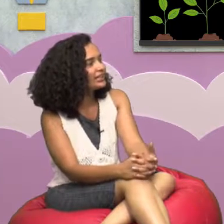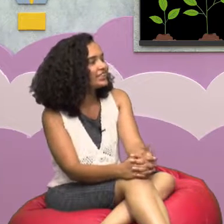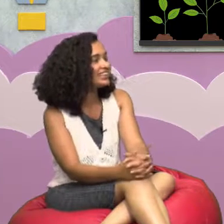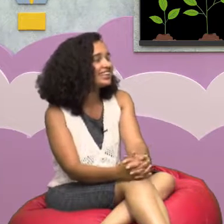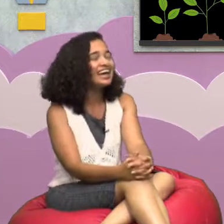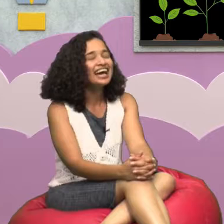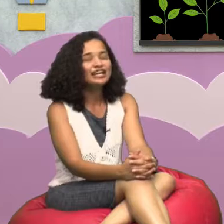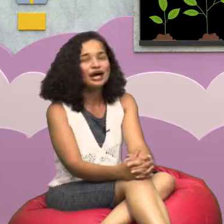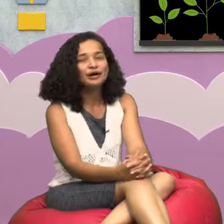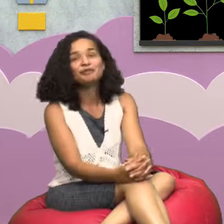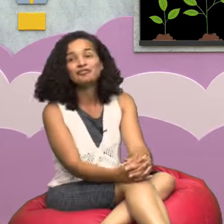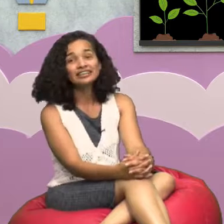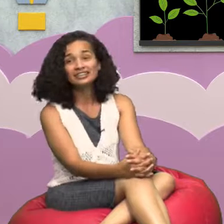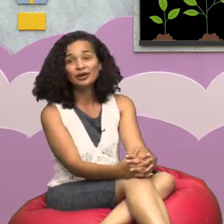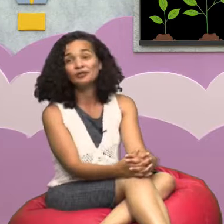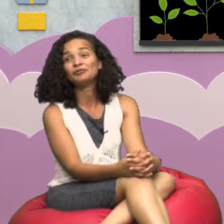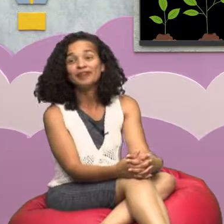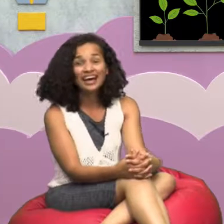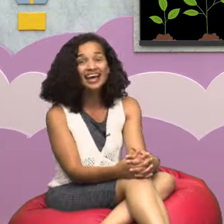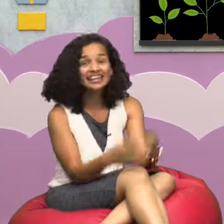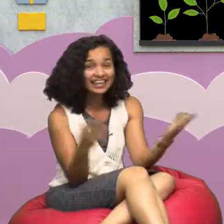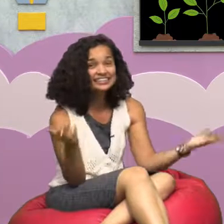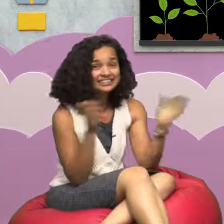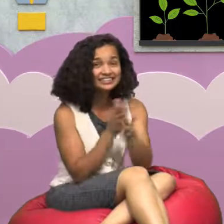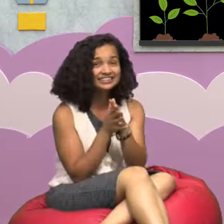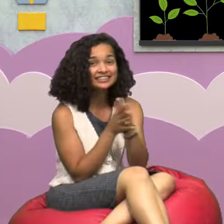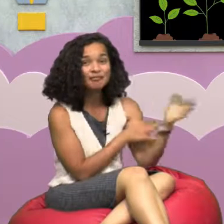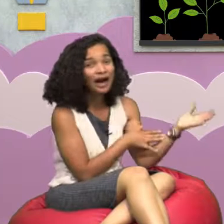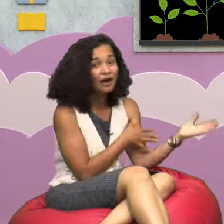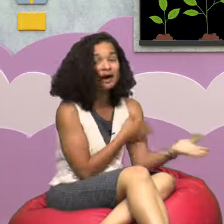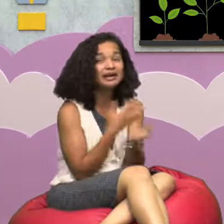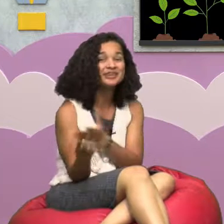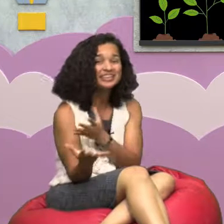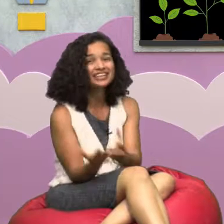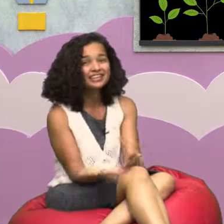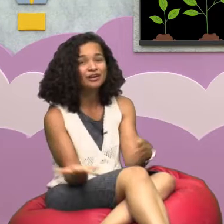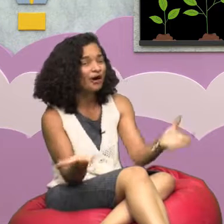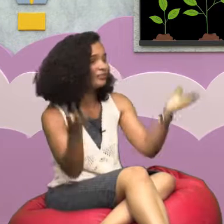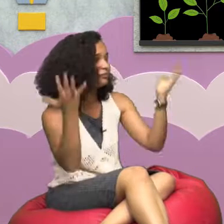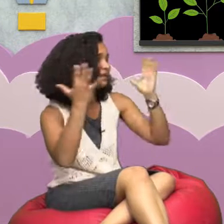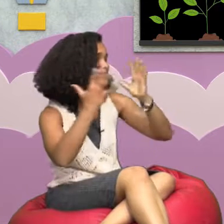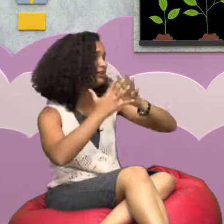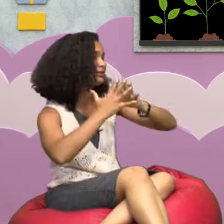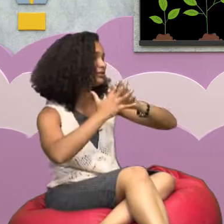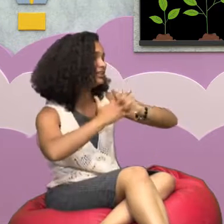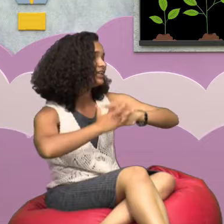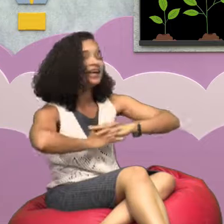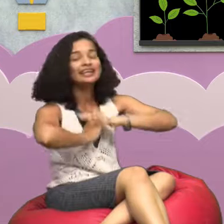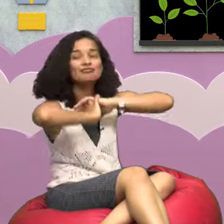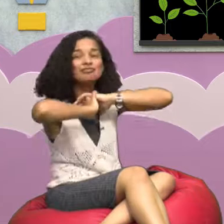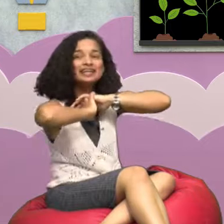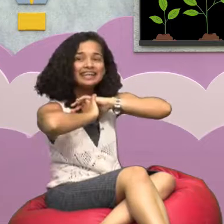waffle can be a plant as well. No, friends, no. Unless somehow by a miracle a waffle plant